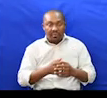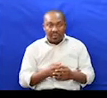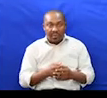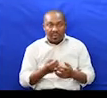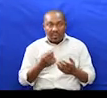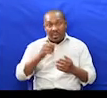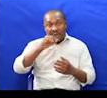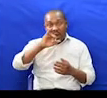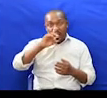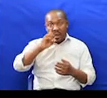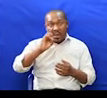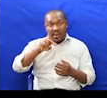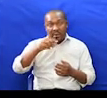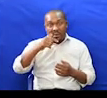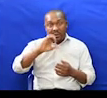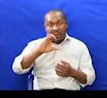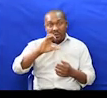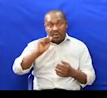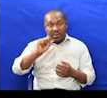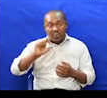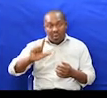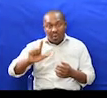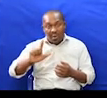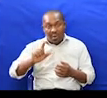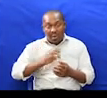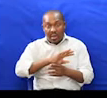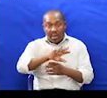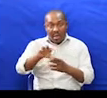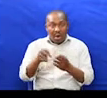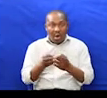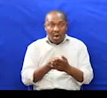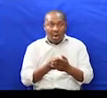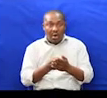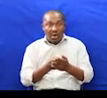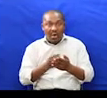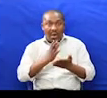in all respects, in all aspects.